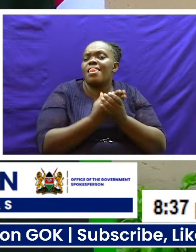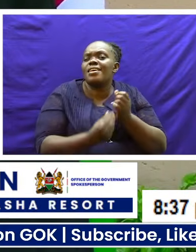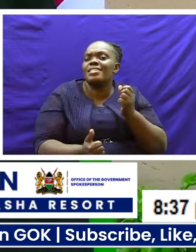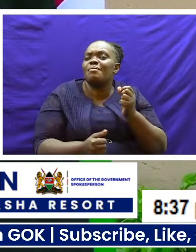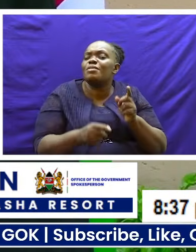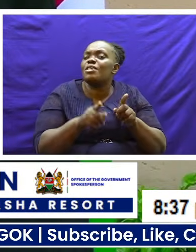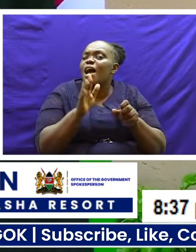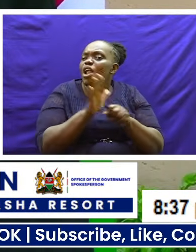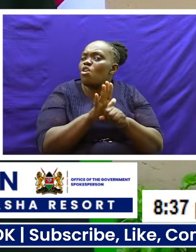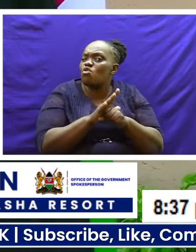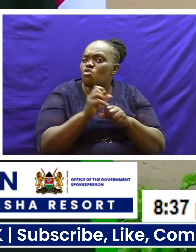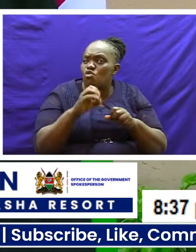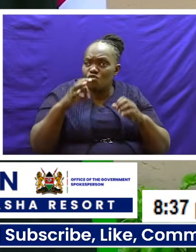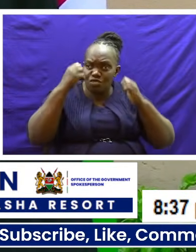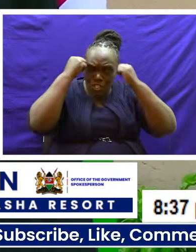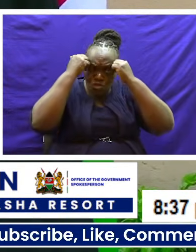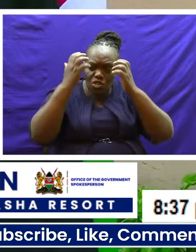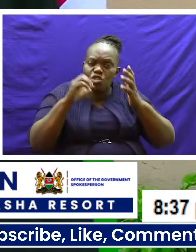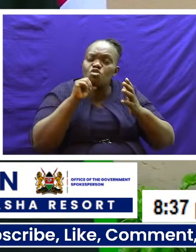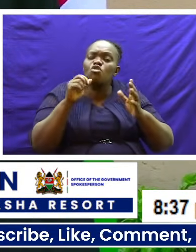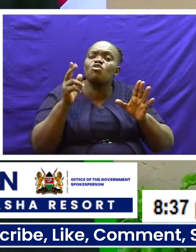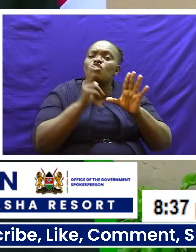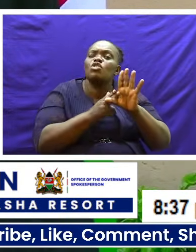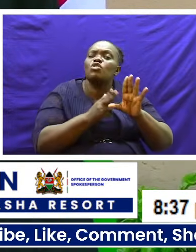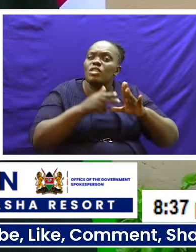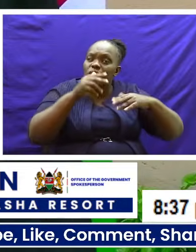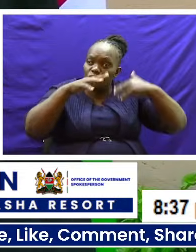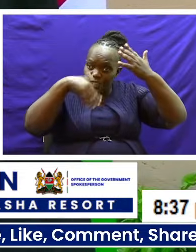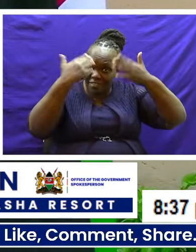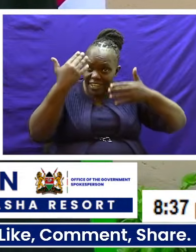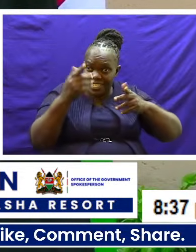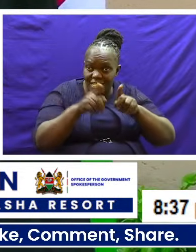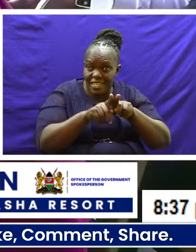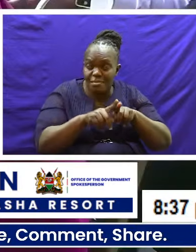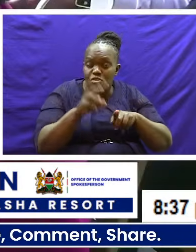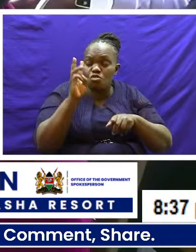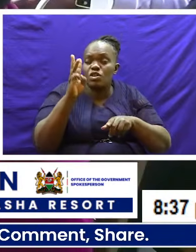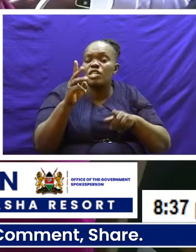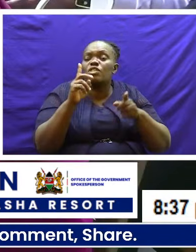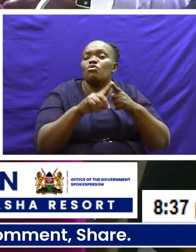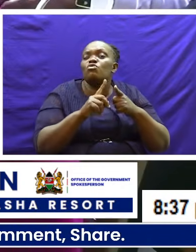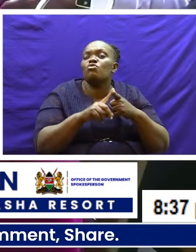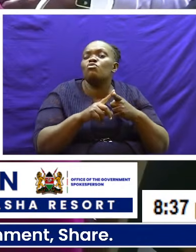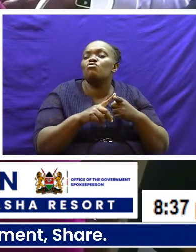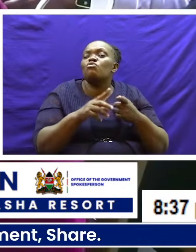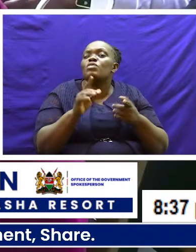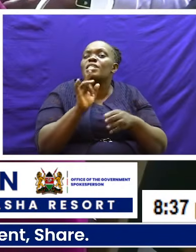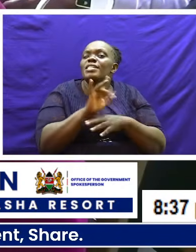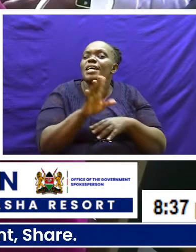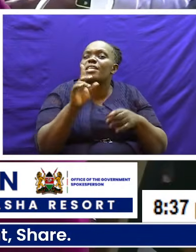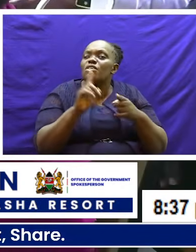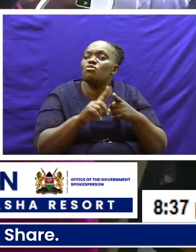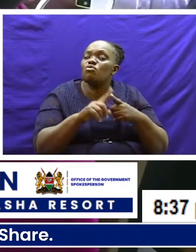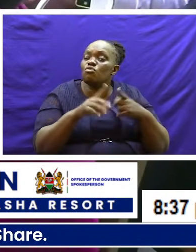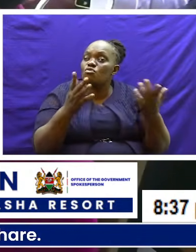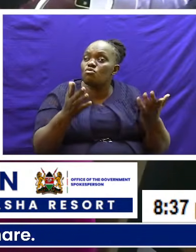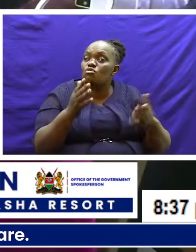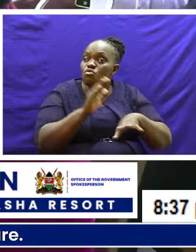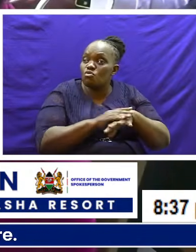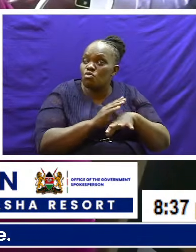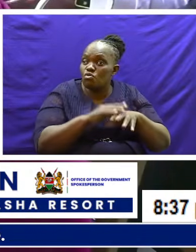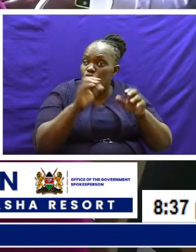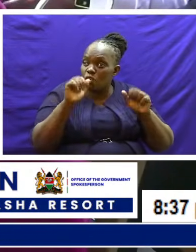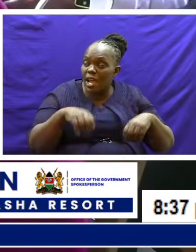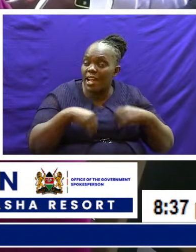to a lot of students not joining campuses or opting for courses that they do not wish to. So we just sent you to this excellency so that we can